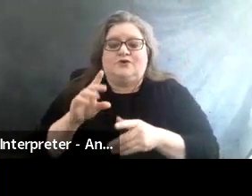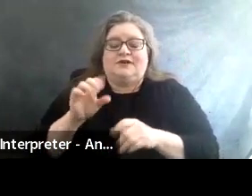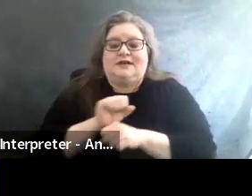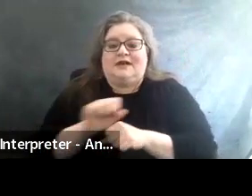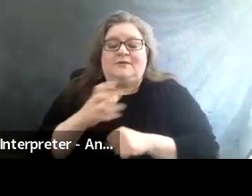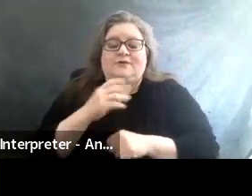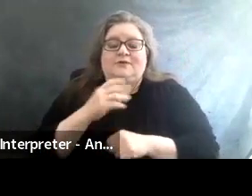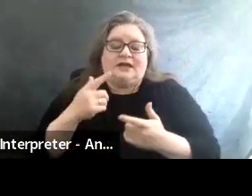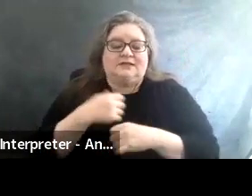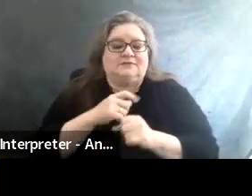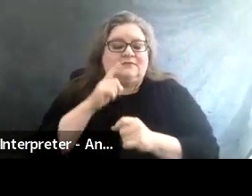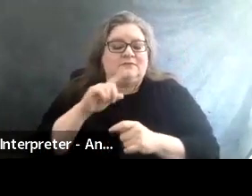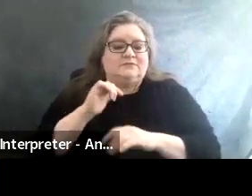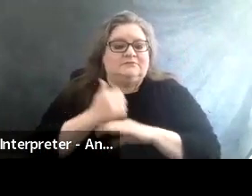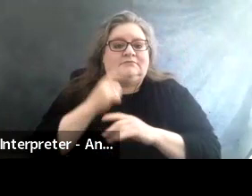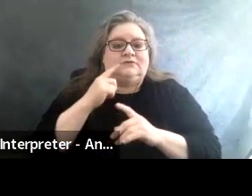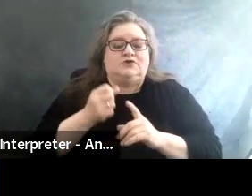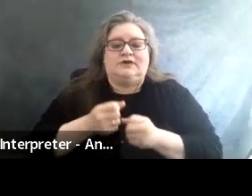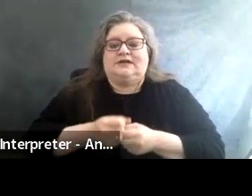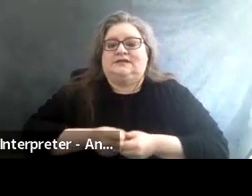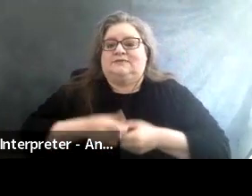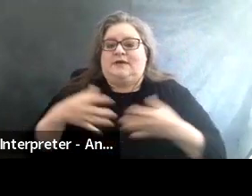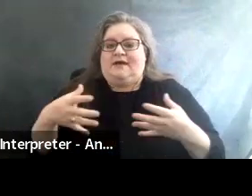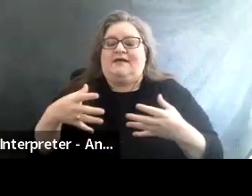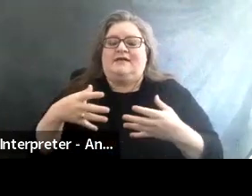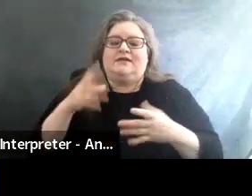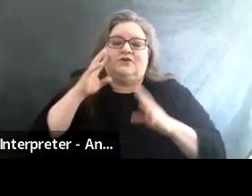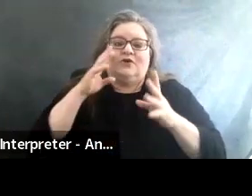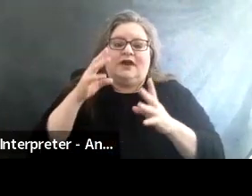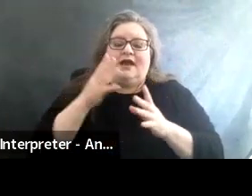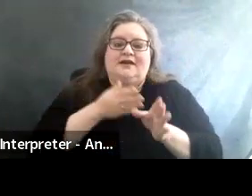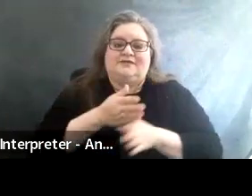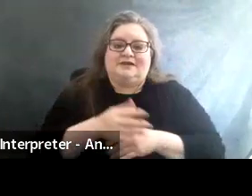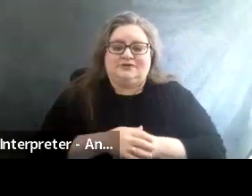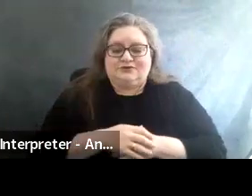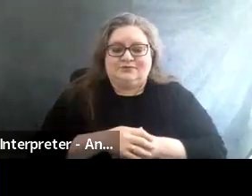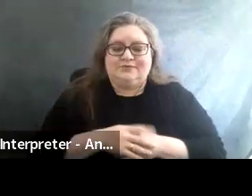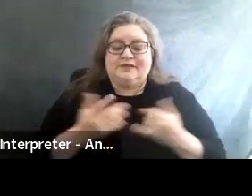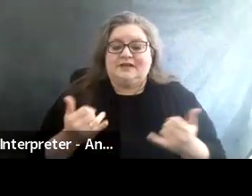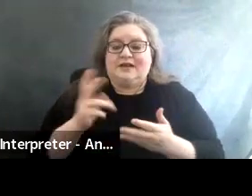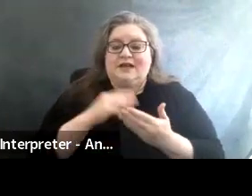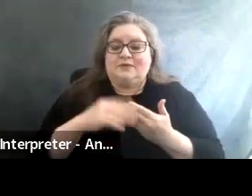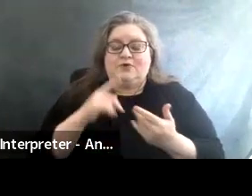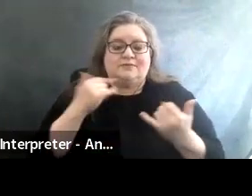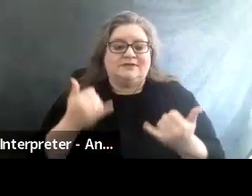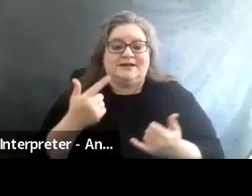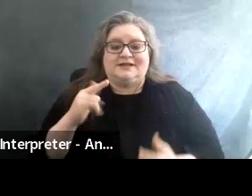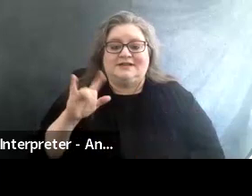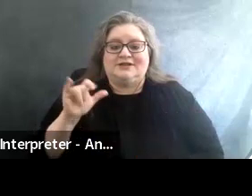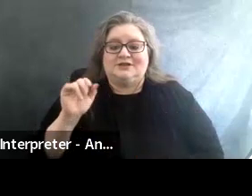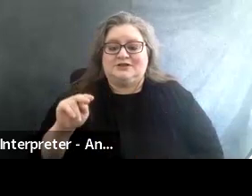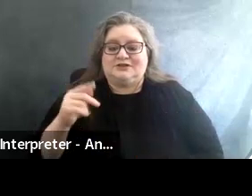creative sector in Illinois expand and thrive. For today's program, we do have the incredible Gillian Gorrra